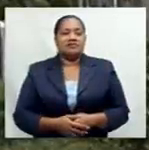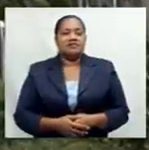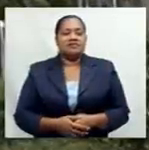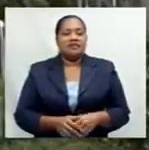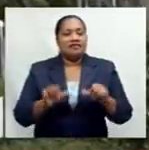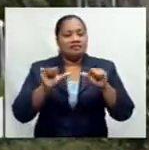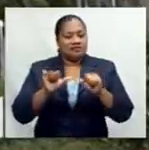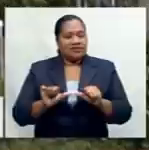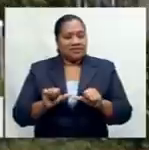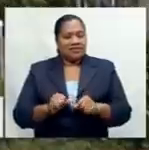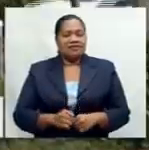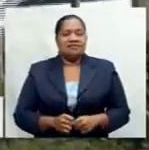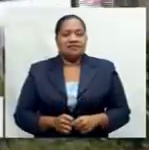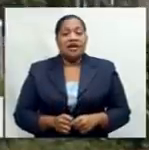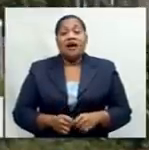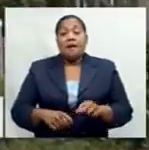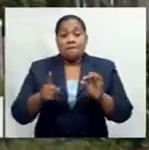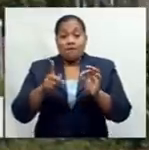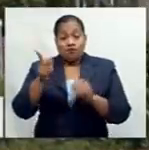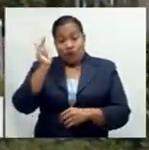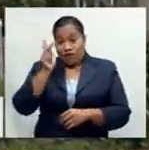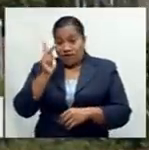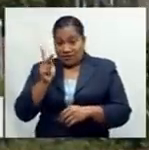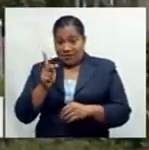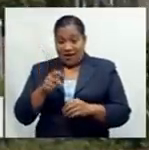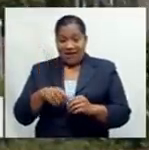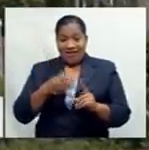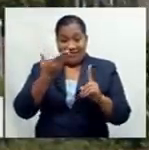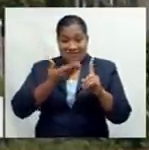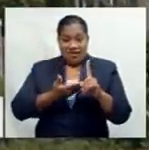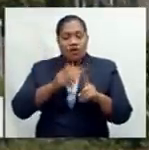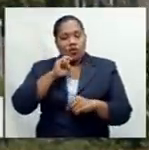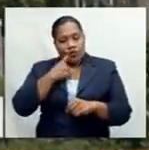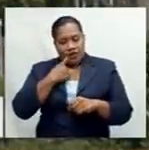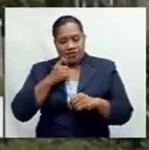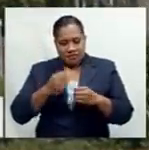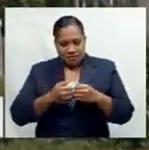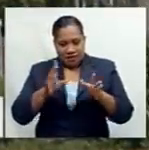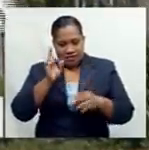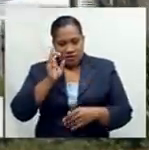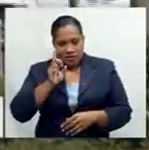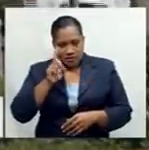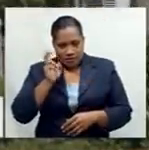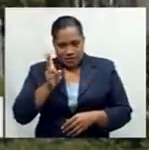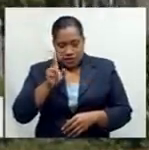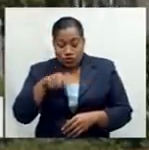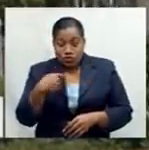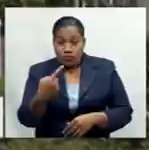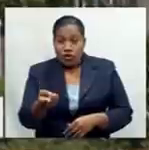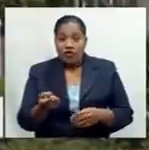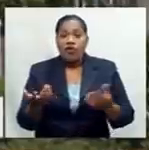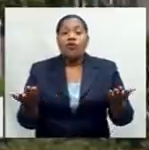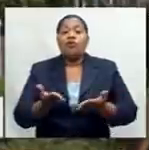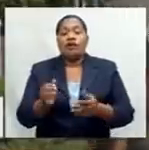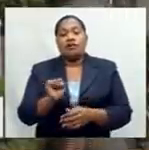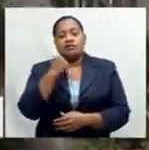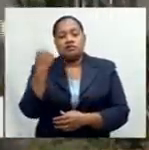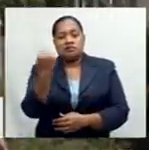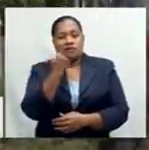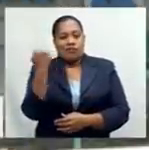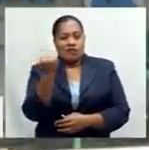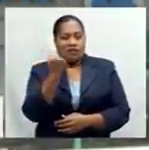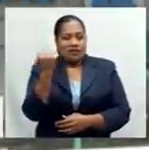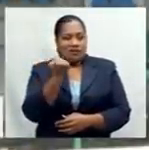says Professor Ahluwalia will resume tomorrow for a 3-year term and will be based at the USB Samoa campus.